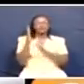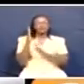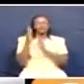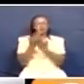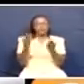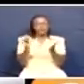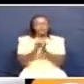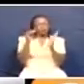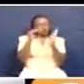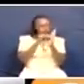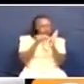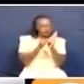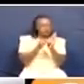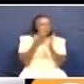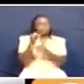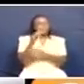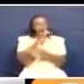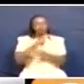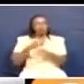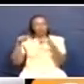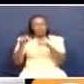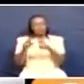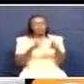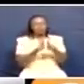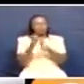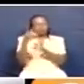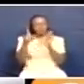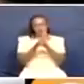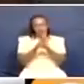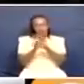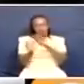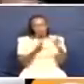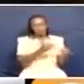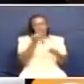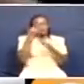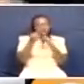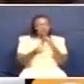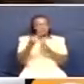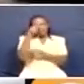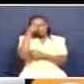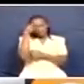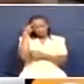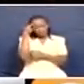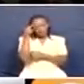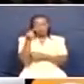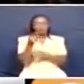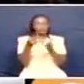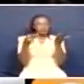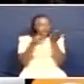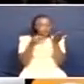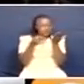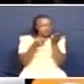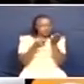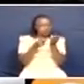by the Commission itself and by the law. And finally, that because the electronic